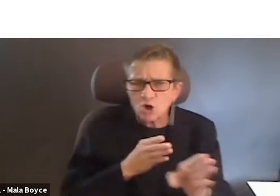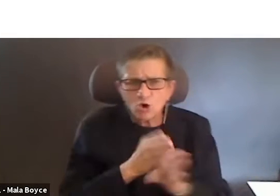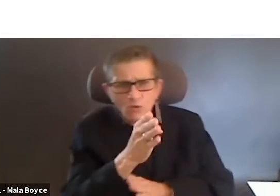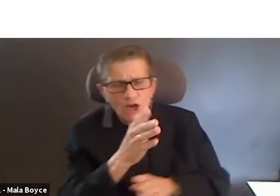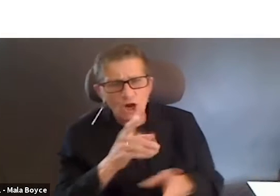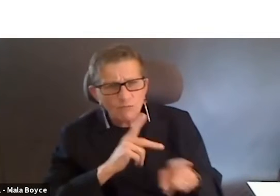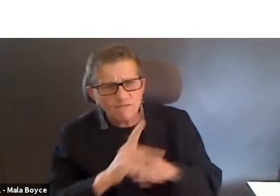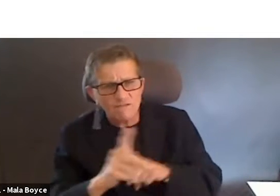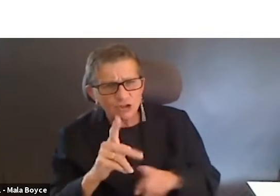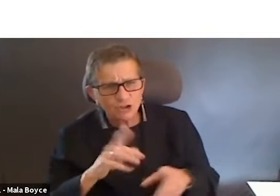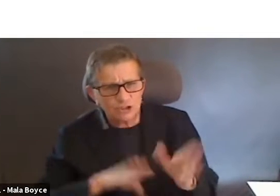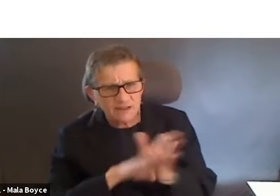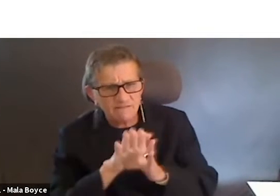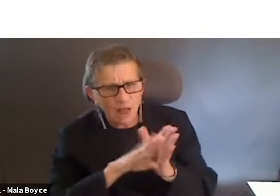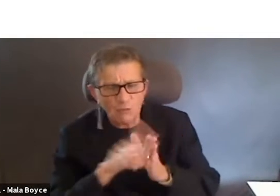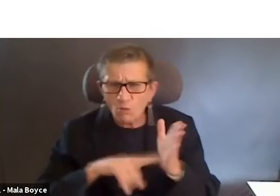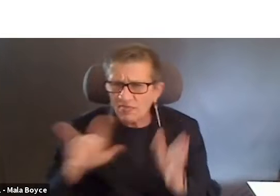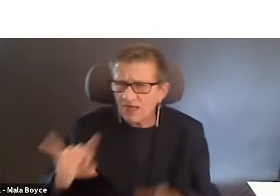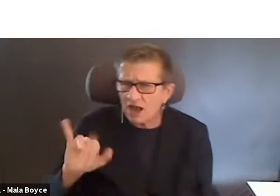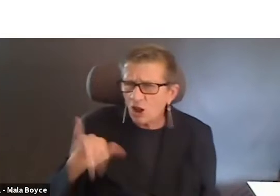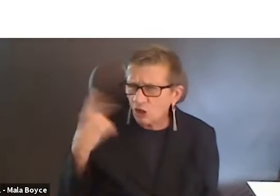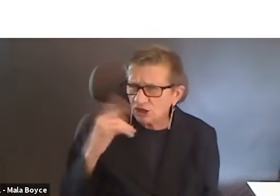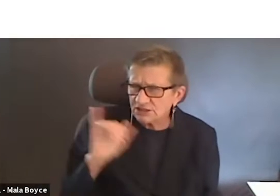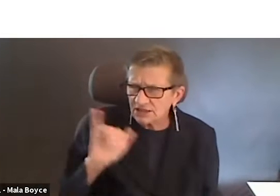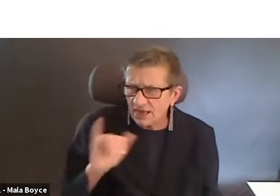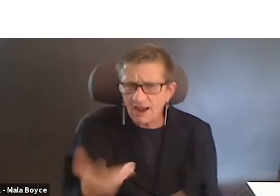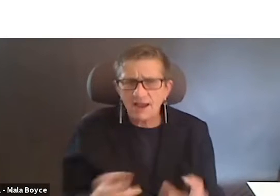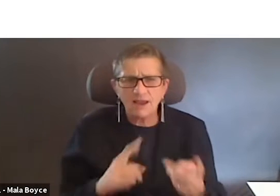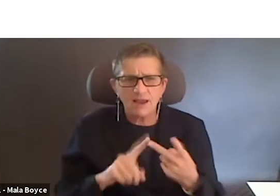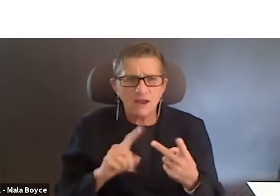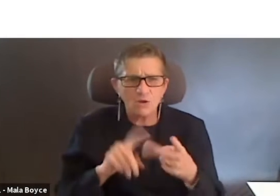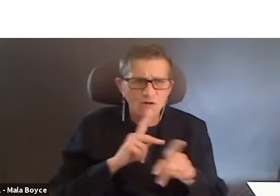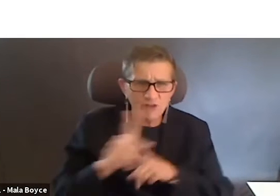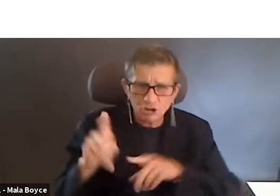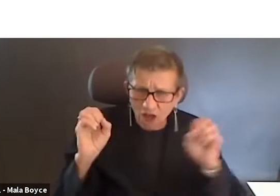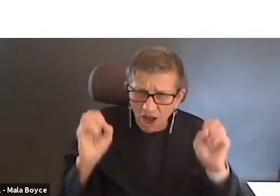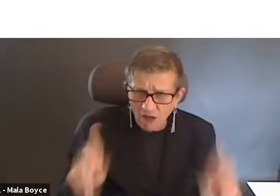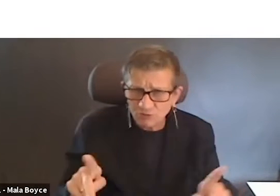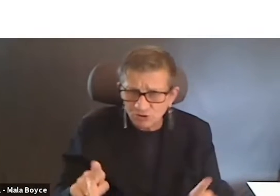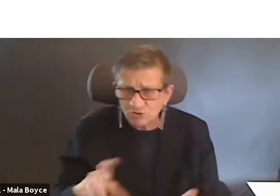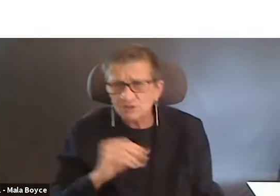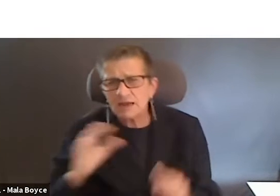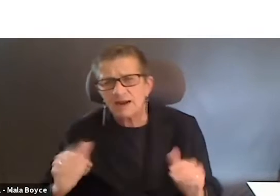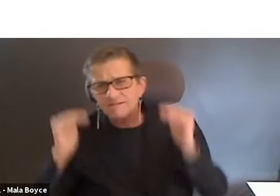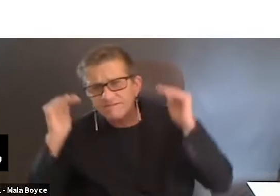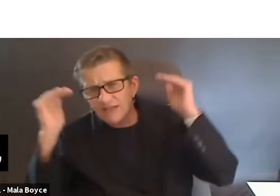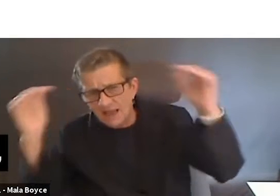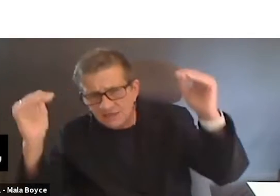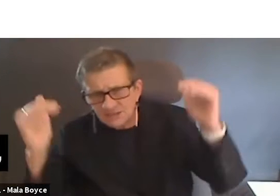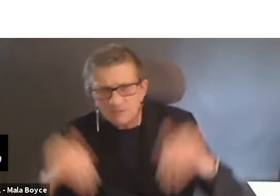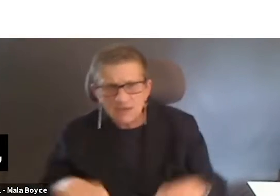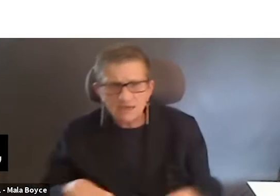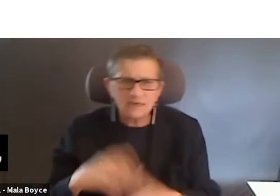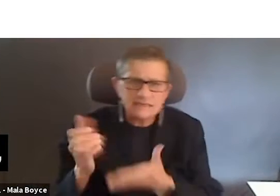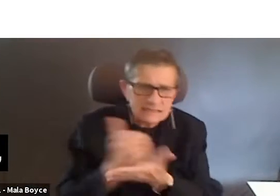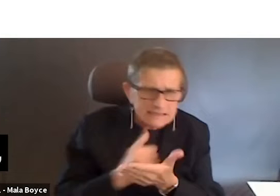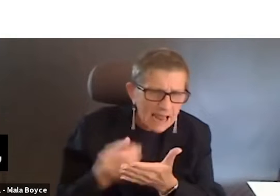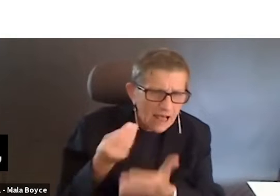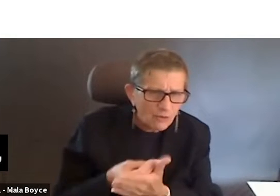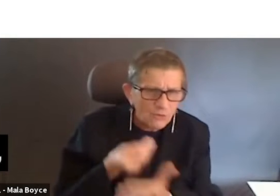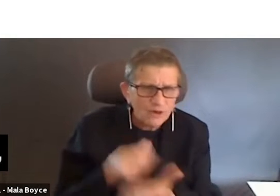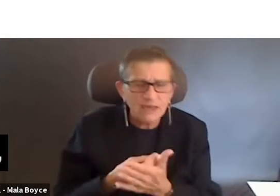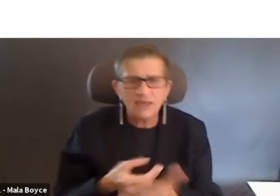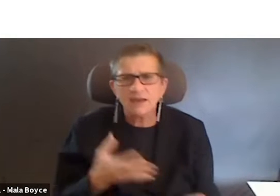and what that looks like, what that trajectory is, professional opportunities as well as advancement, salary, of course,